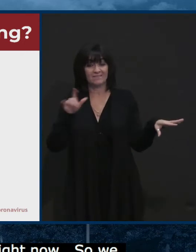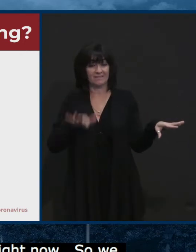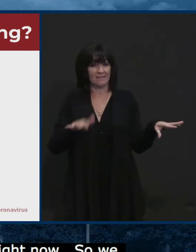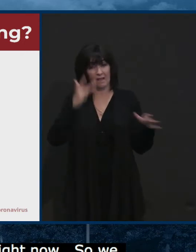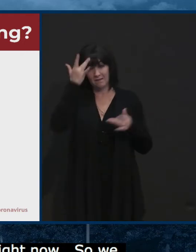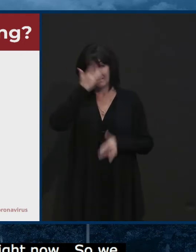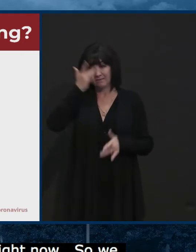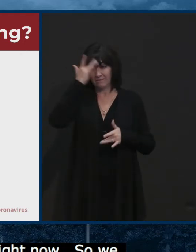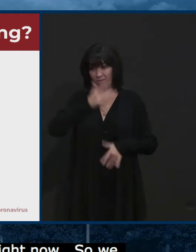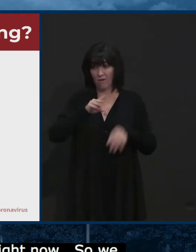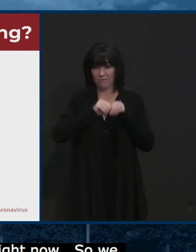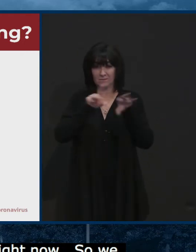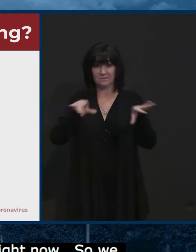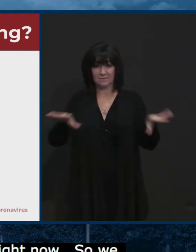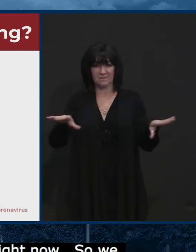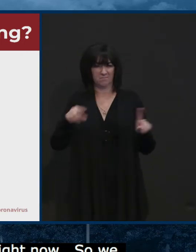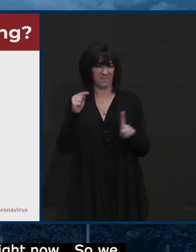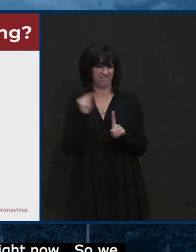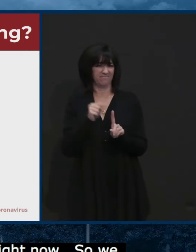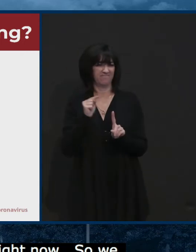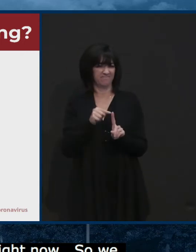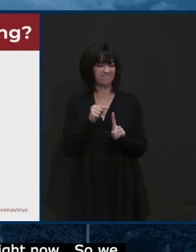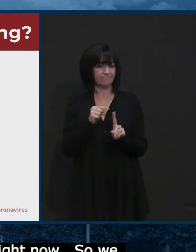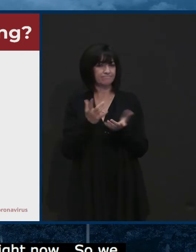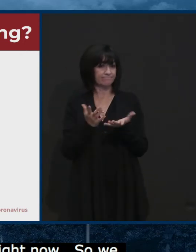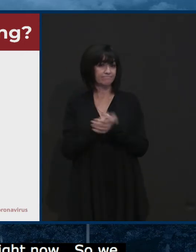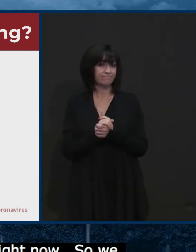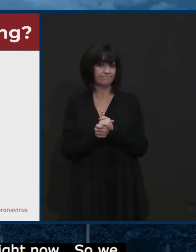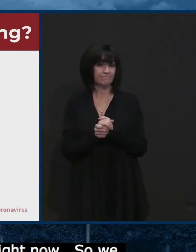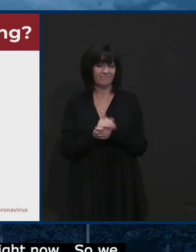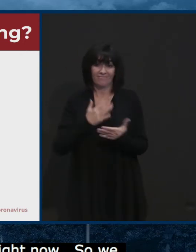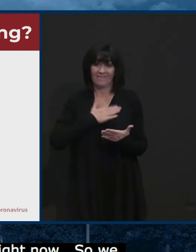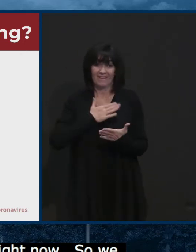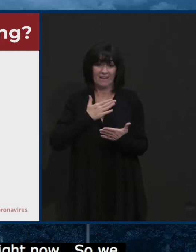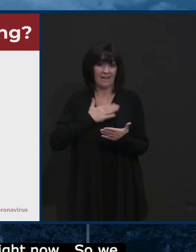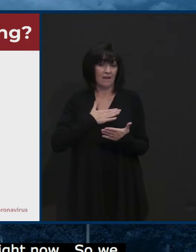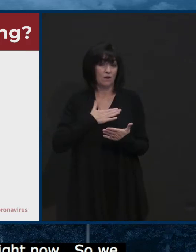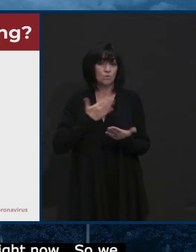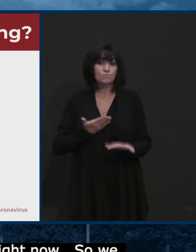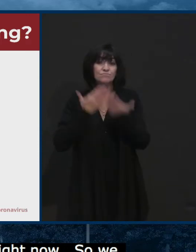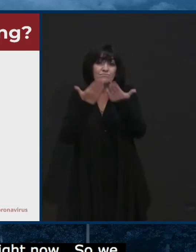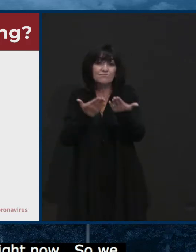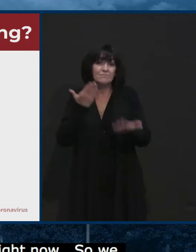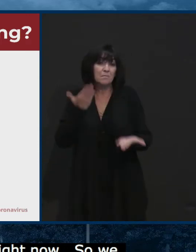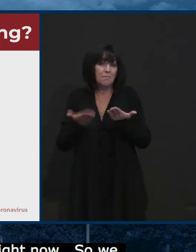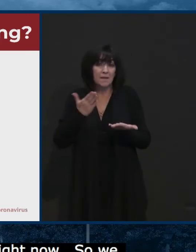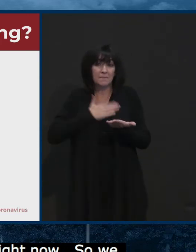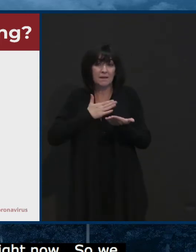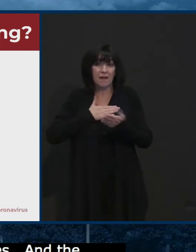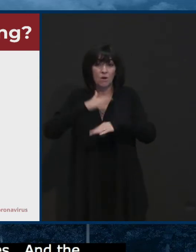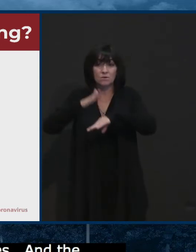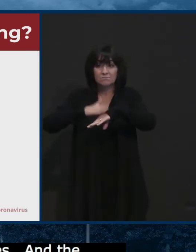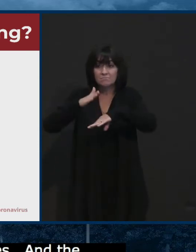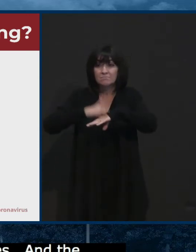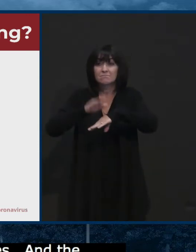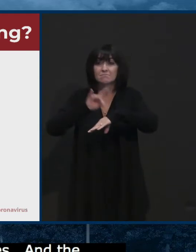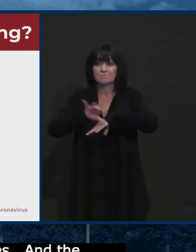the recommendations are not going to be what people want to hear. This is